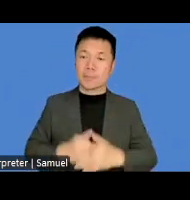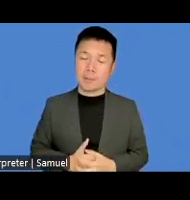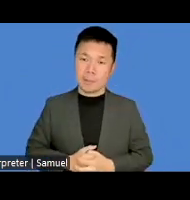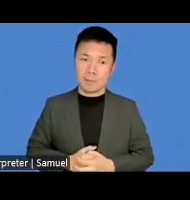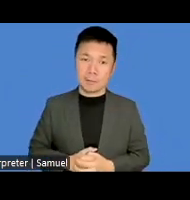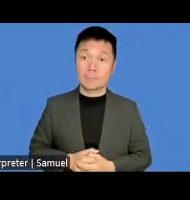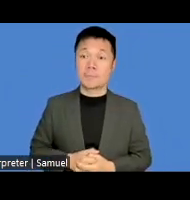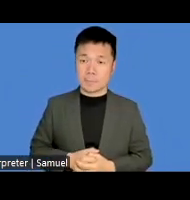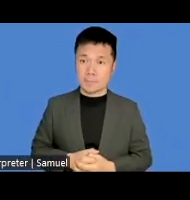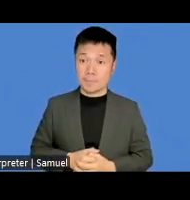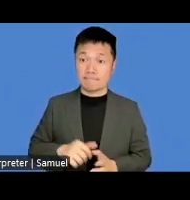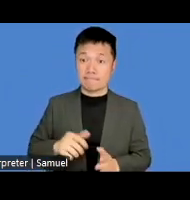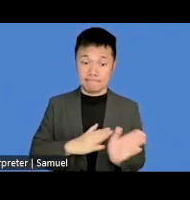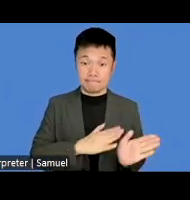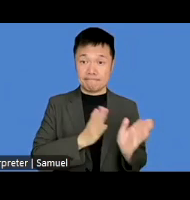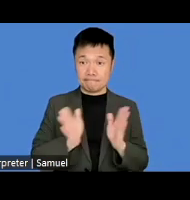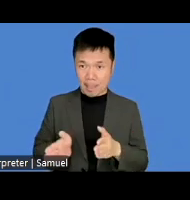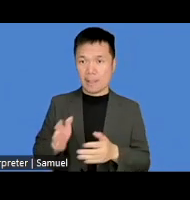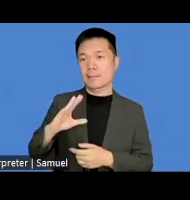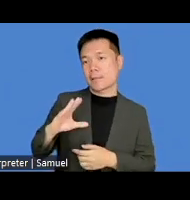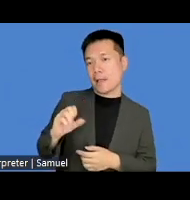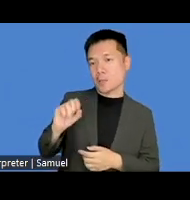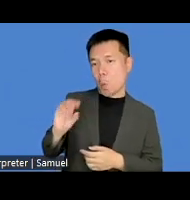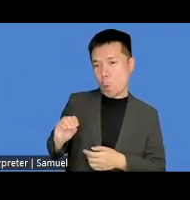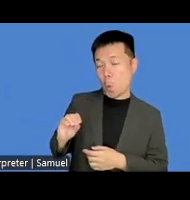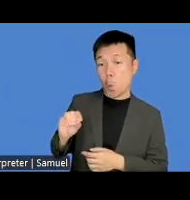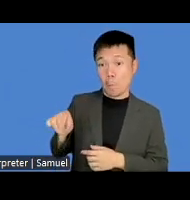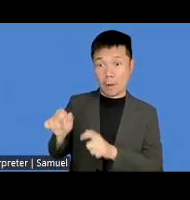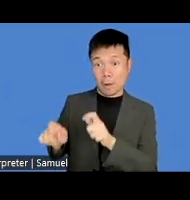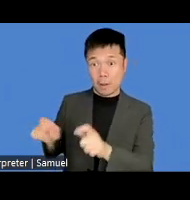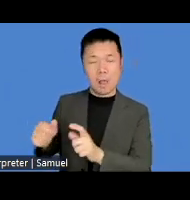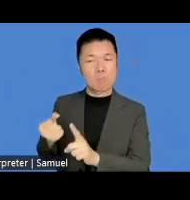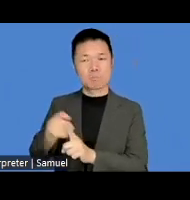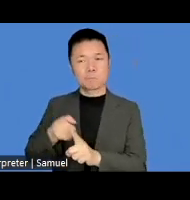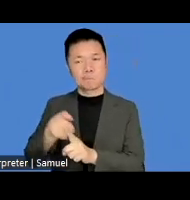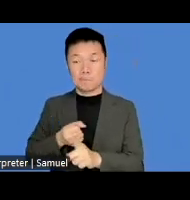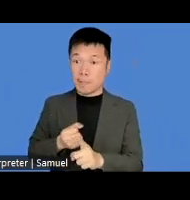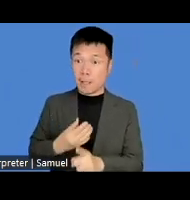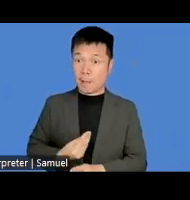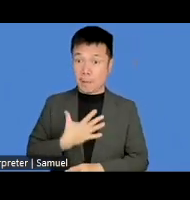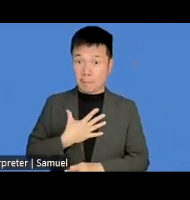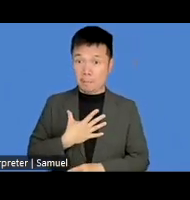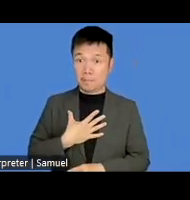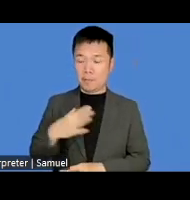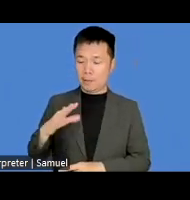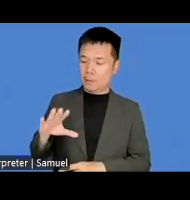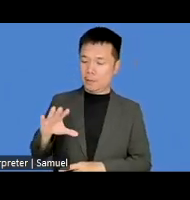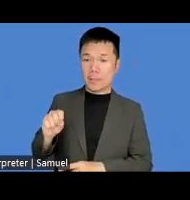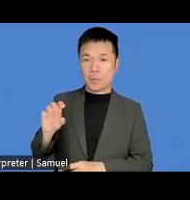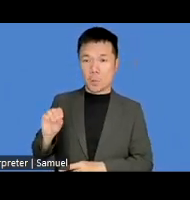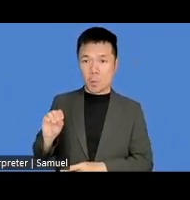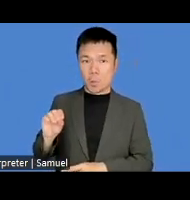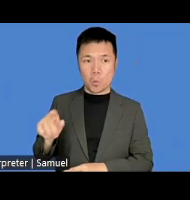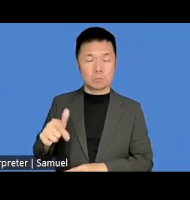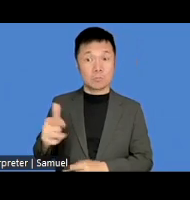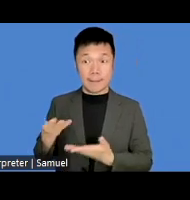CSOs which are working on people with albinism, they are experiencing, most of them, especially local, they're experiencing